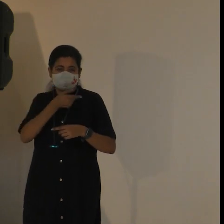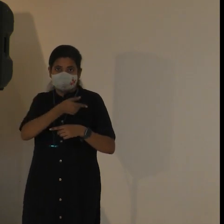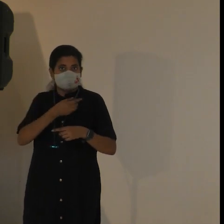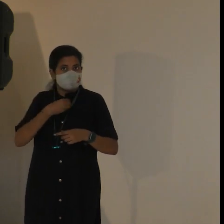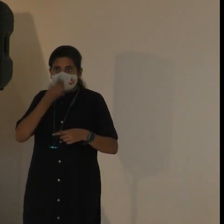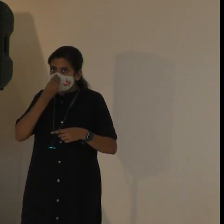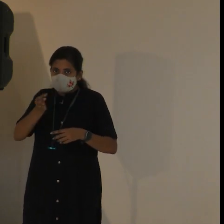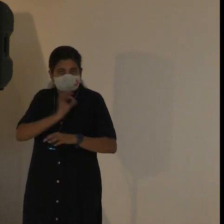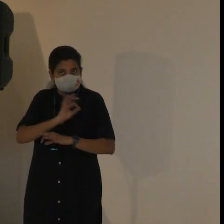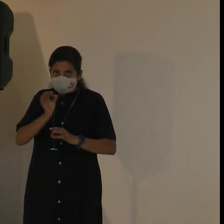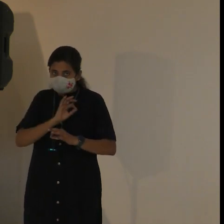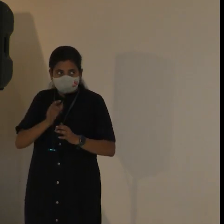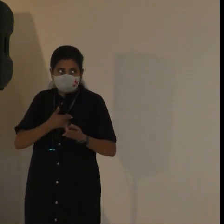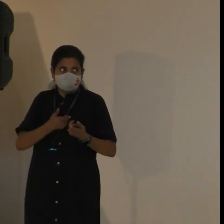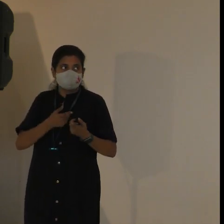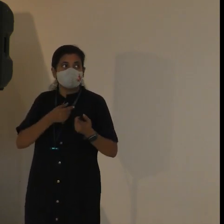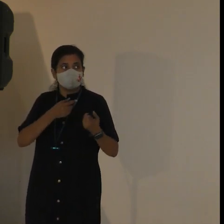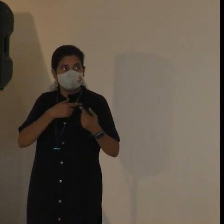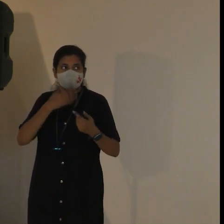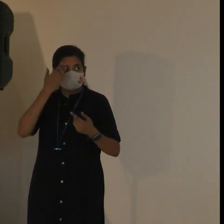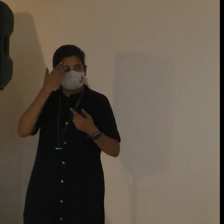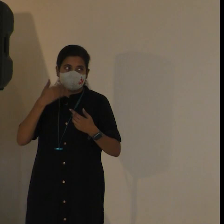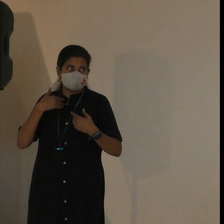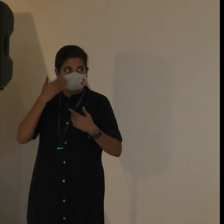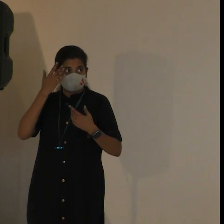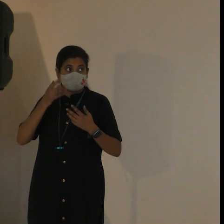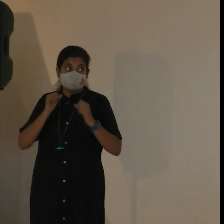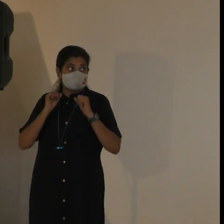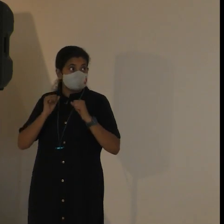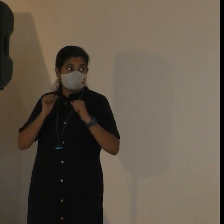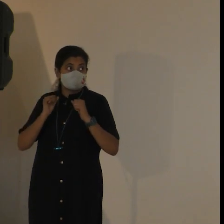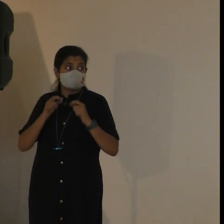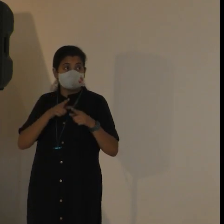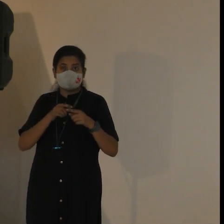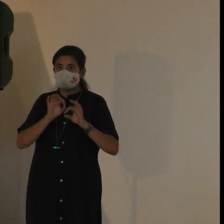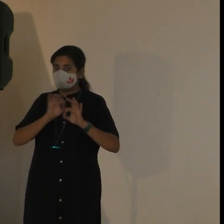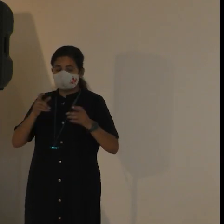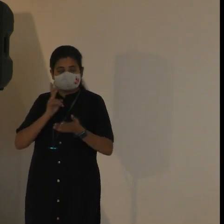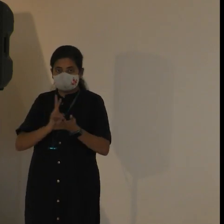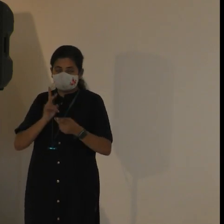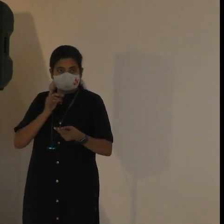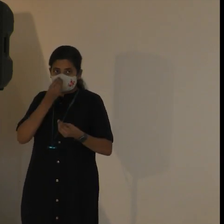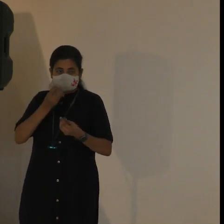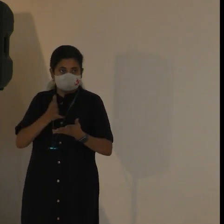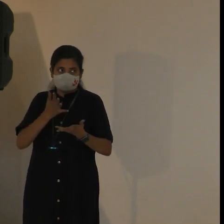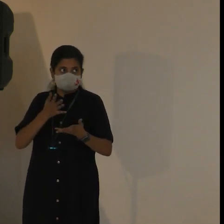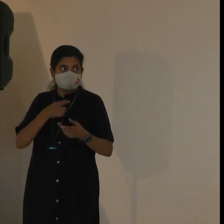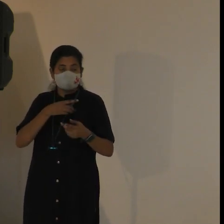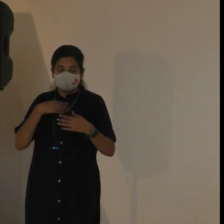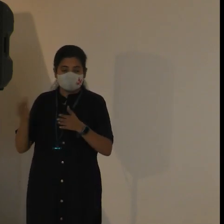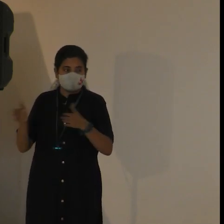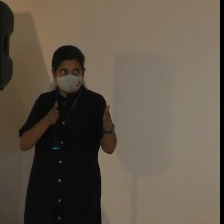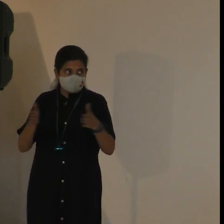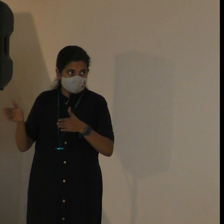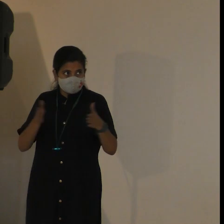animate easily. I don't know what it's called, it just doesn't stay in place, and I tried to make it move around